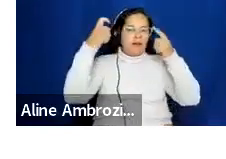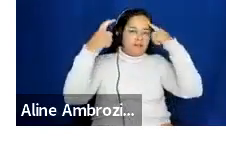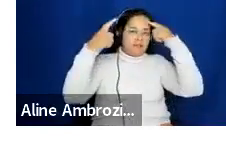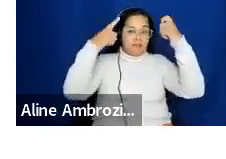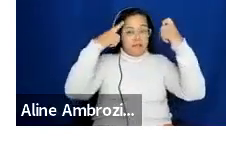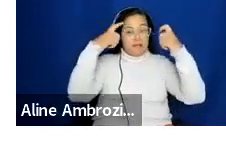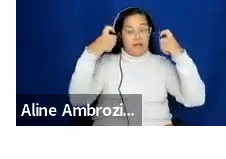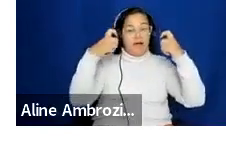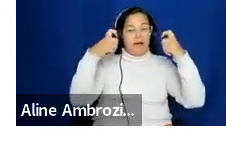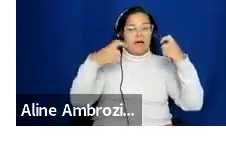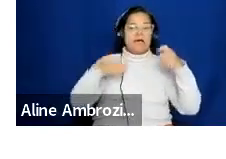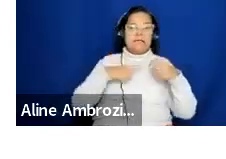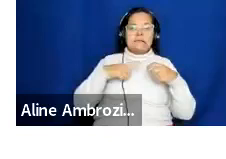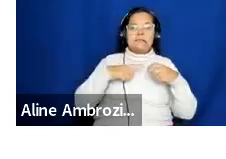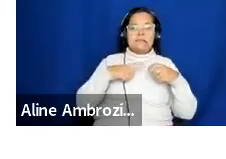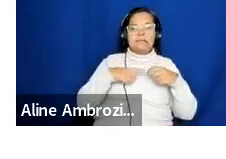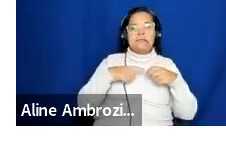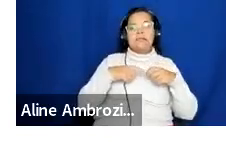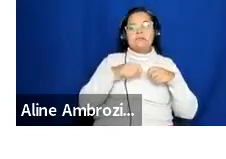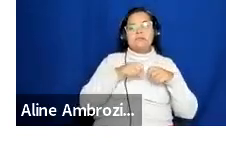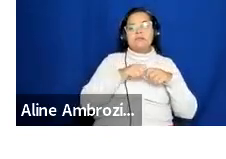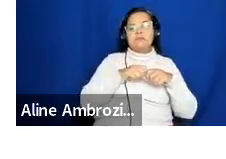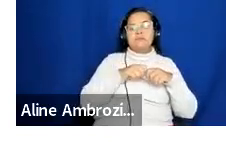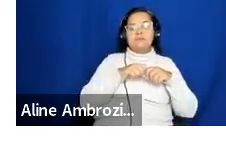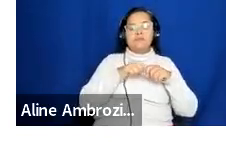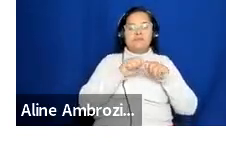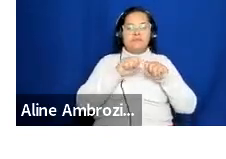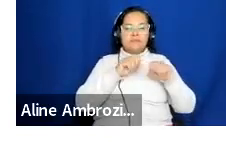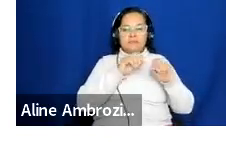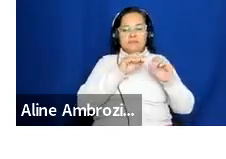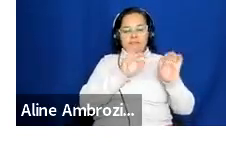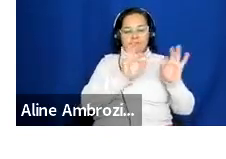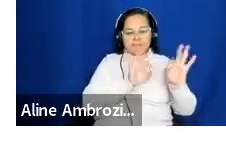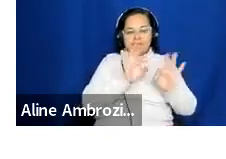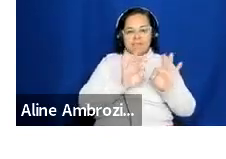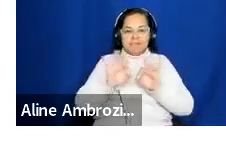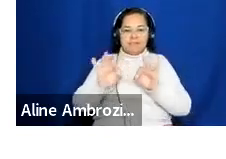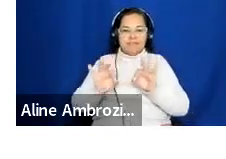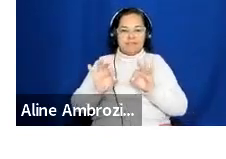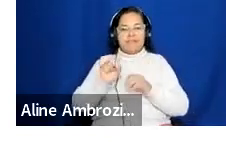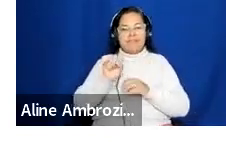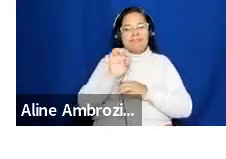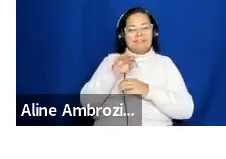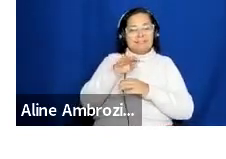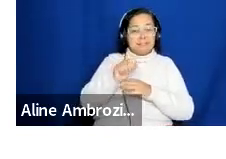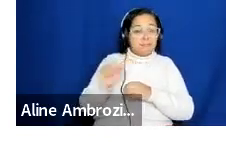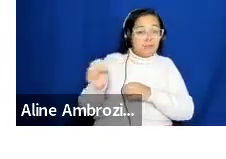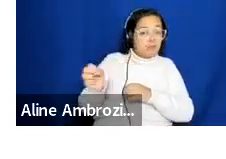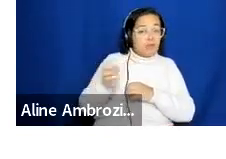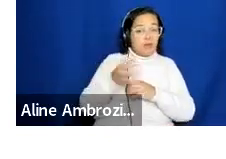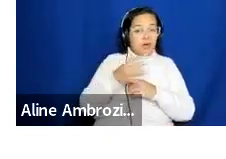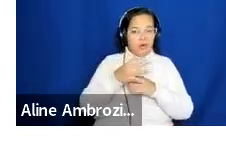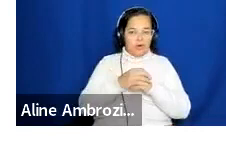and dynamically changing system of theoretical constructs.